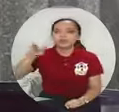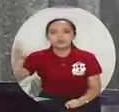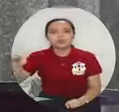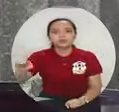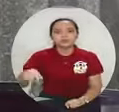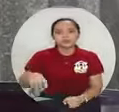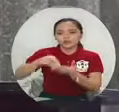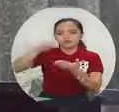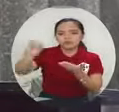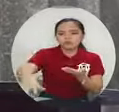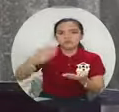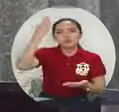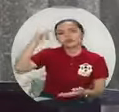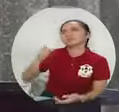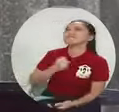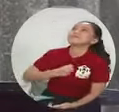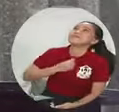22, verse